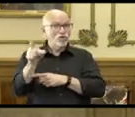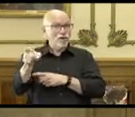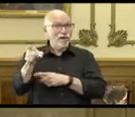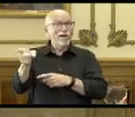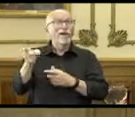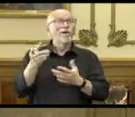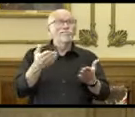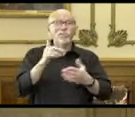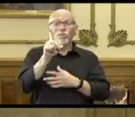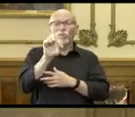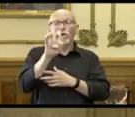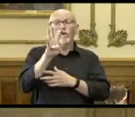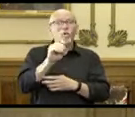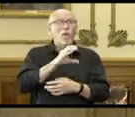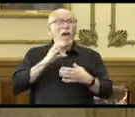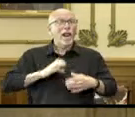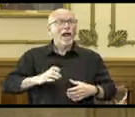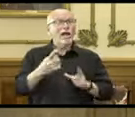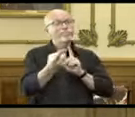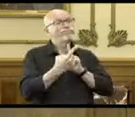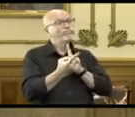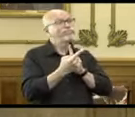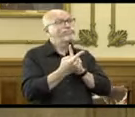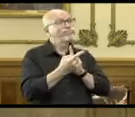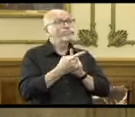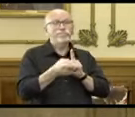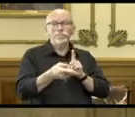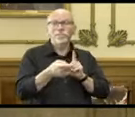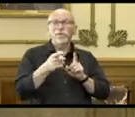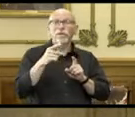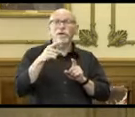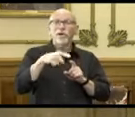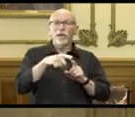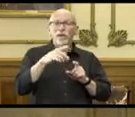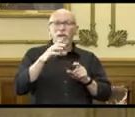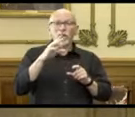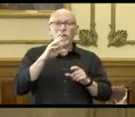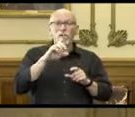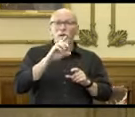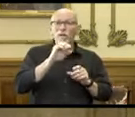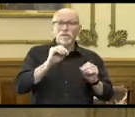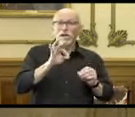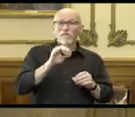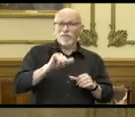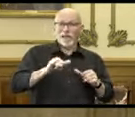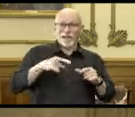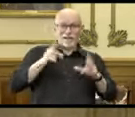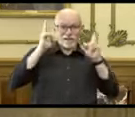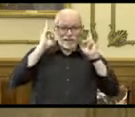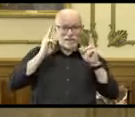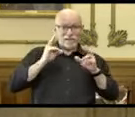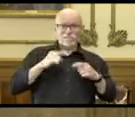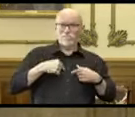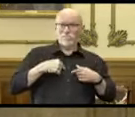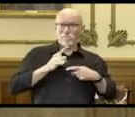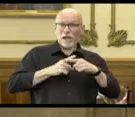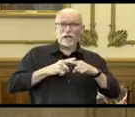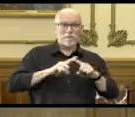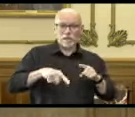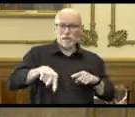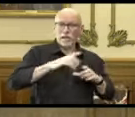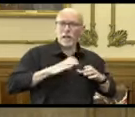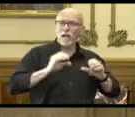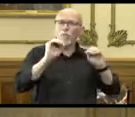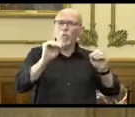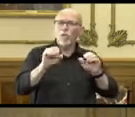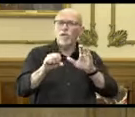served nearly 140 clients. Both stylists were positive, but none of their clients got COVID. In another